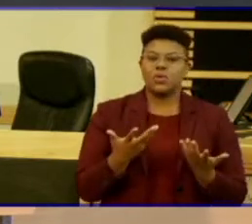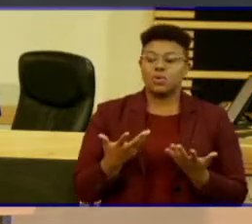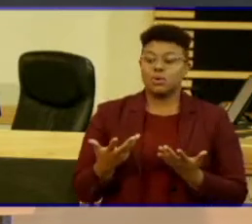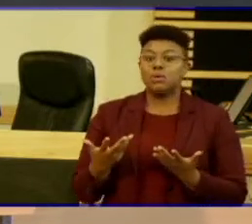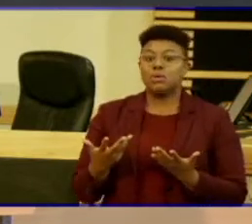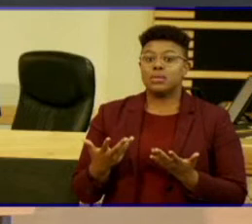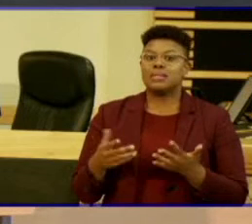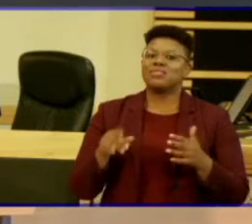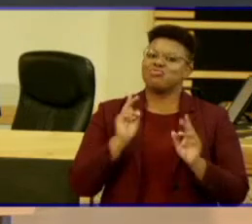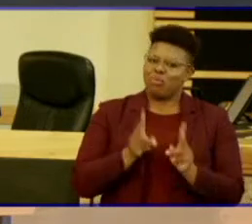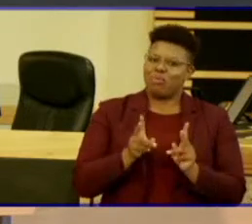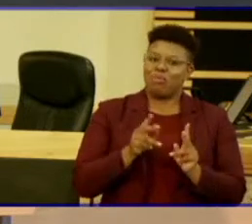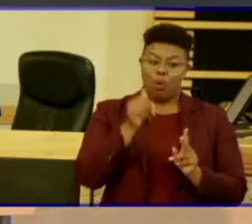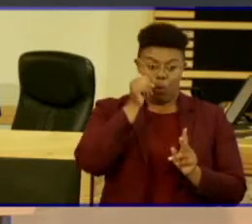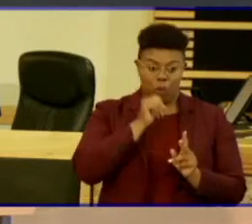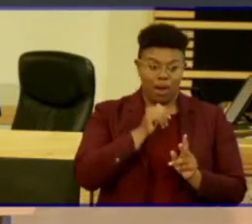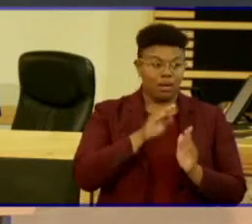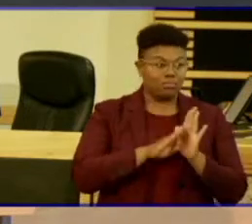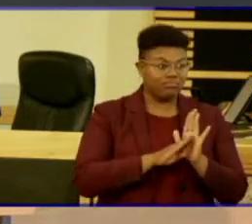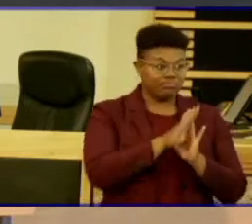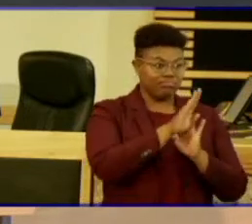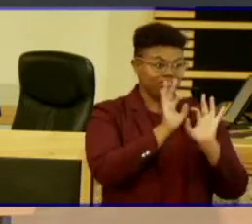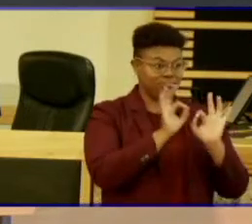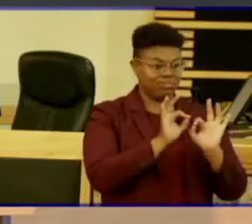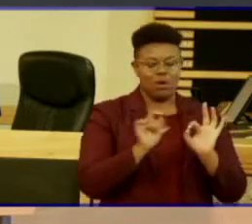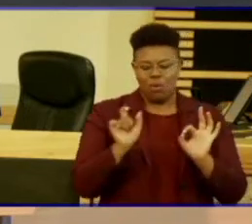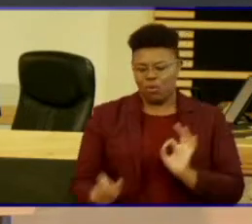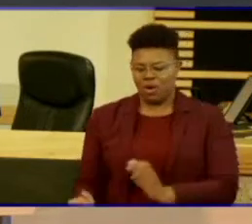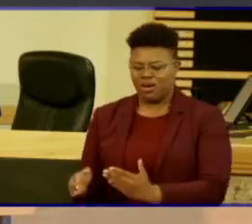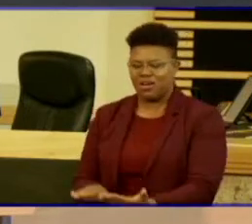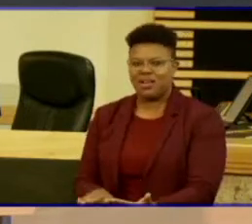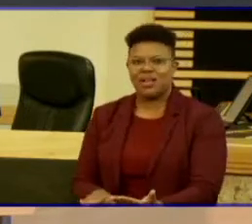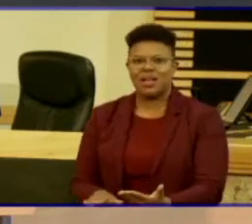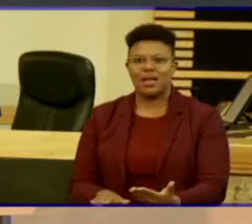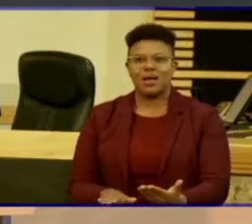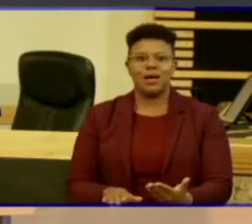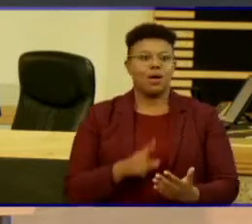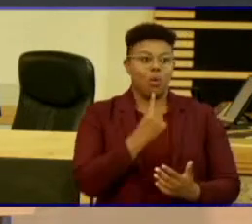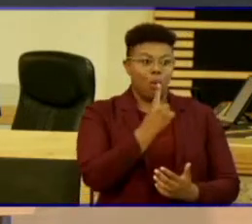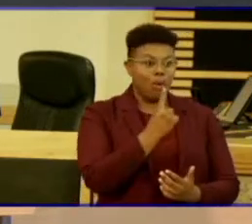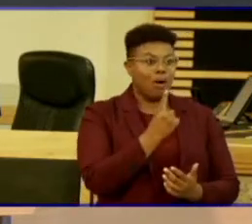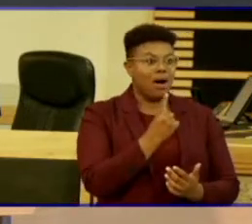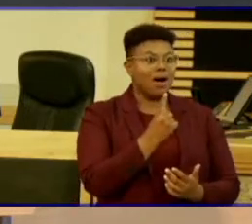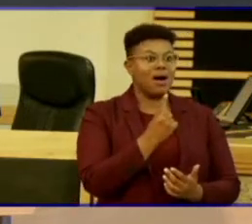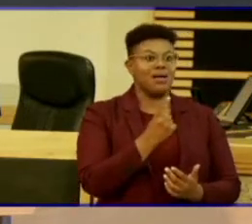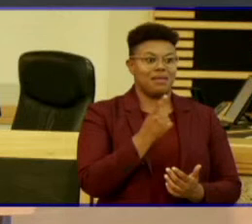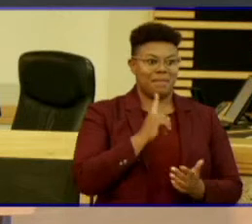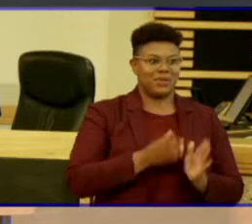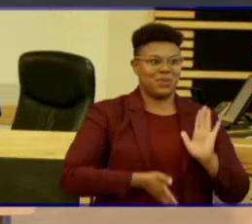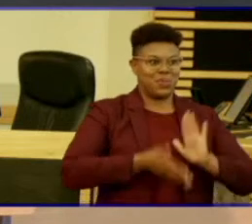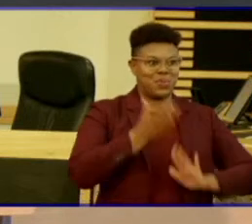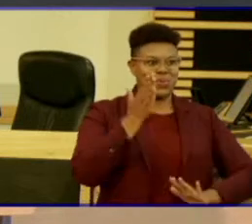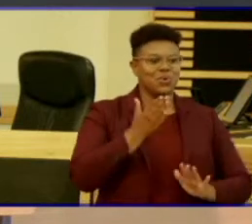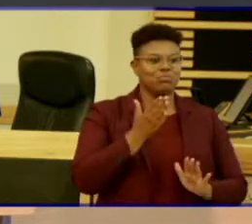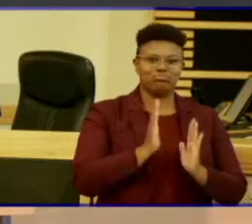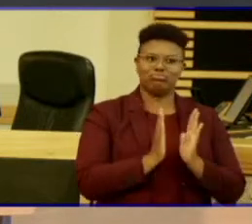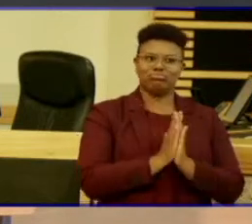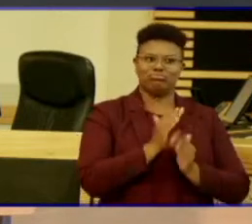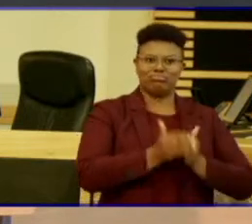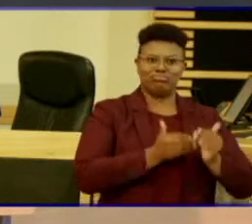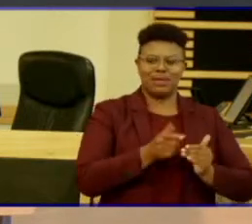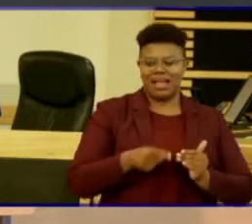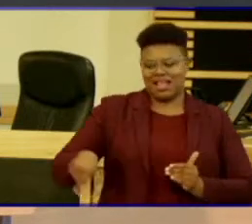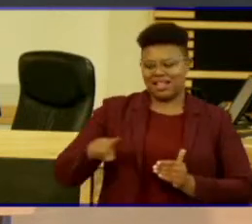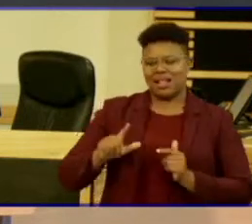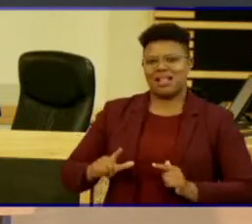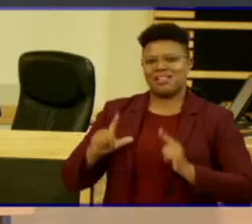kwakhiwa omnye. Kukhonza omnye kade ze kuphile abanye. Ngalamazwi sithi